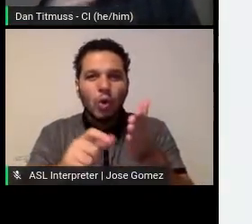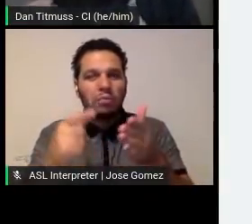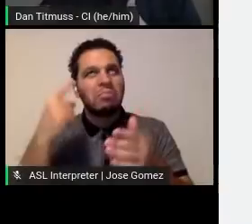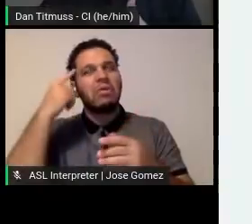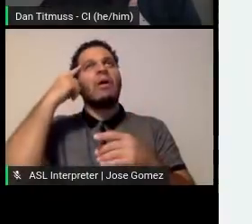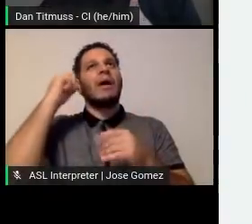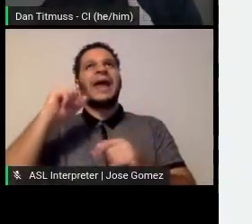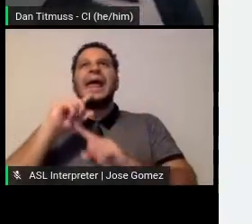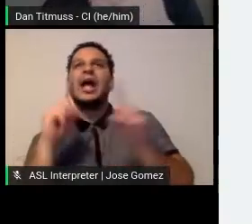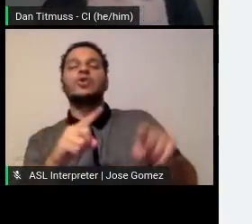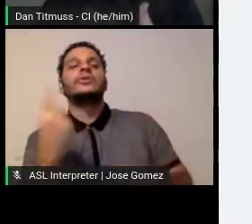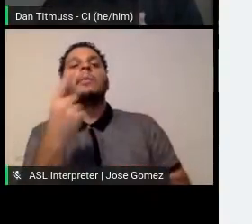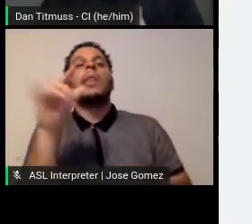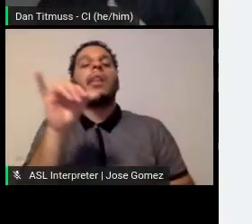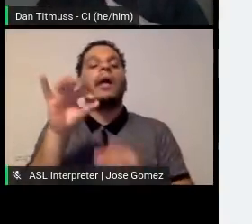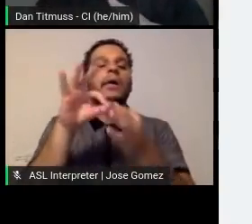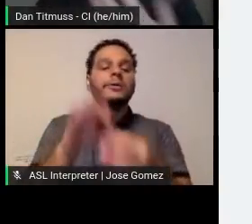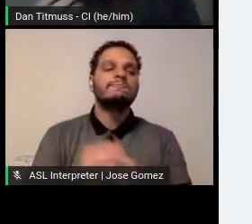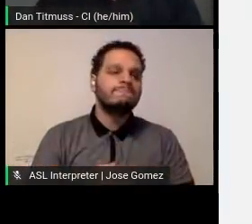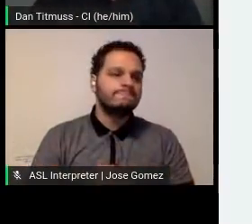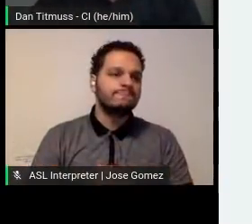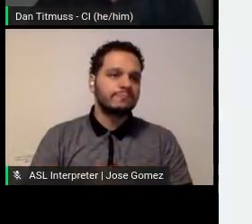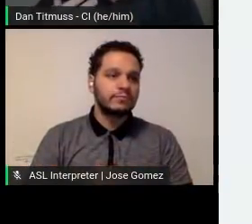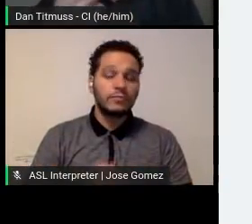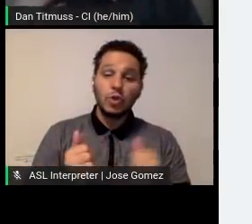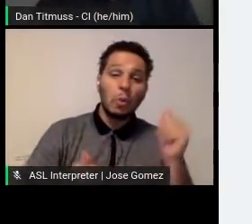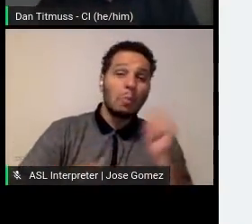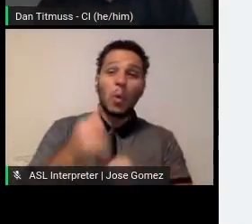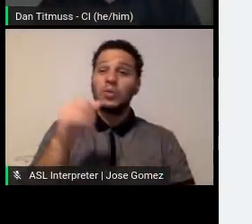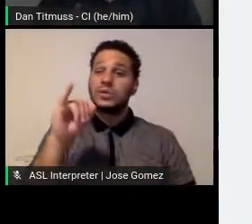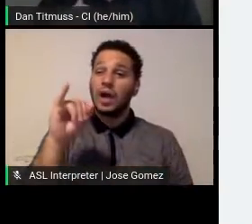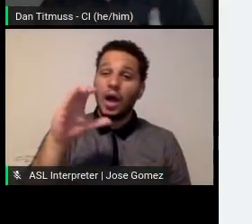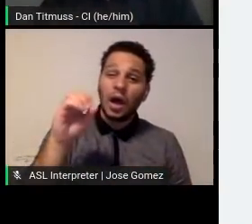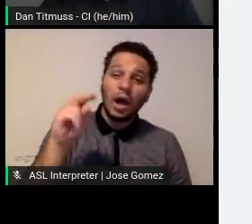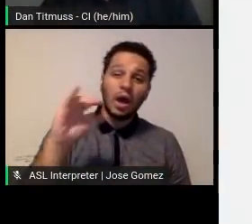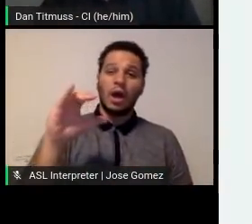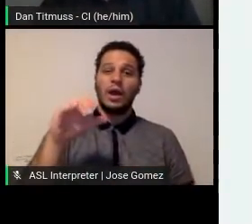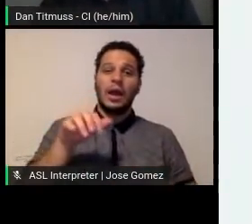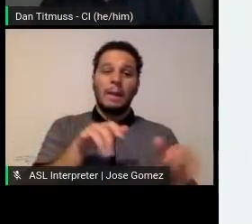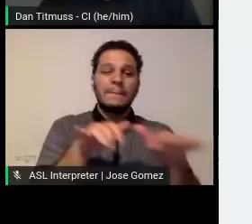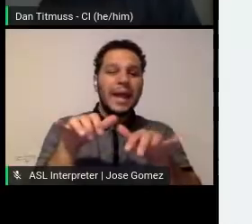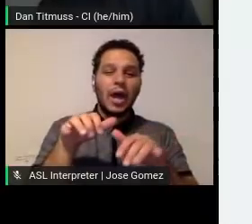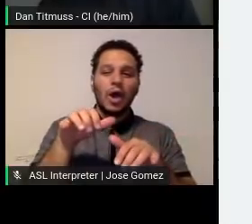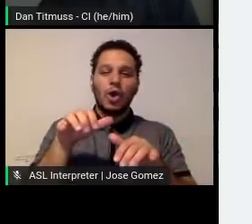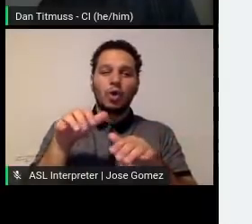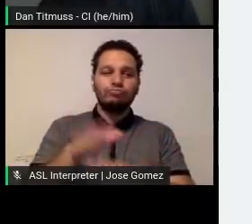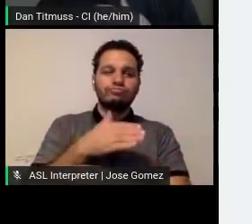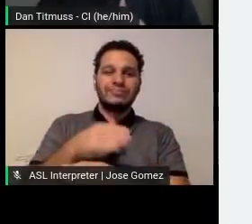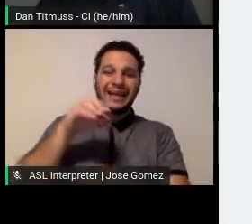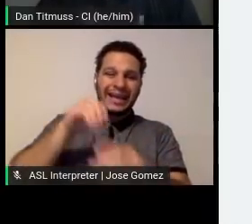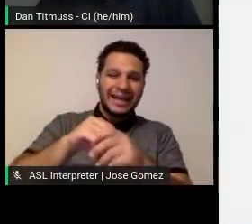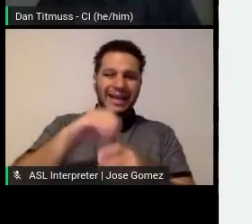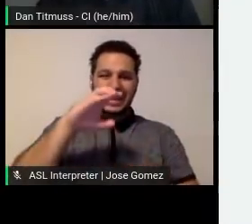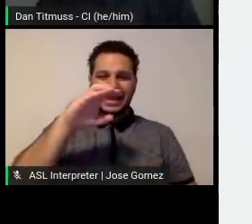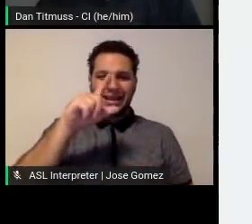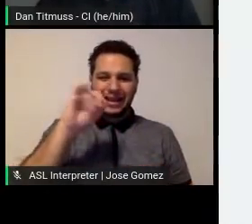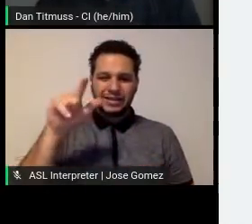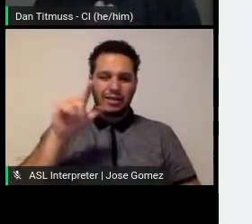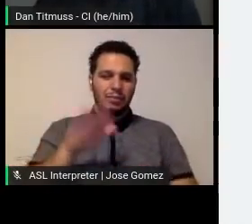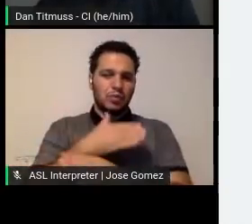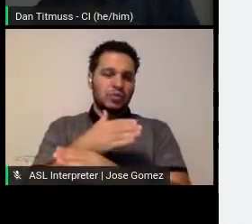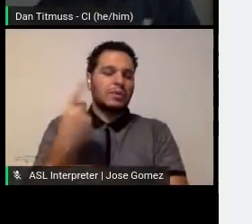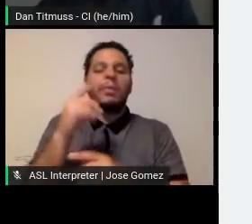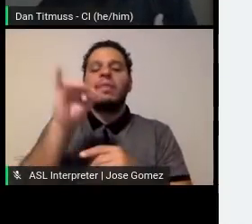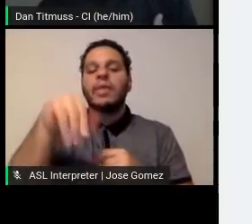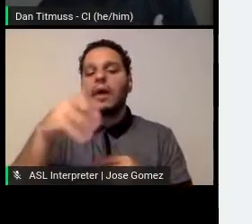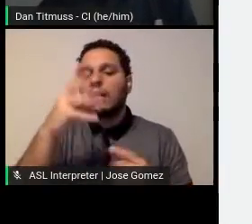would be something like, you know, the most iconic piano pieces in classical music, or something like that.